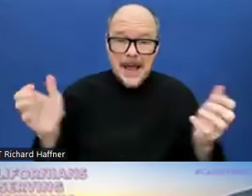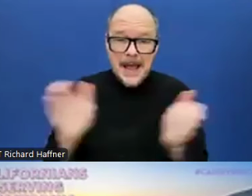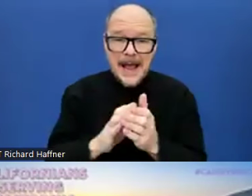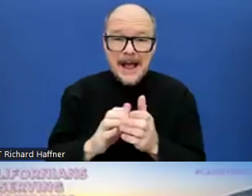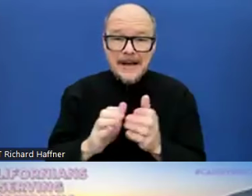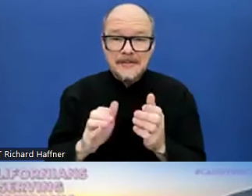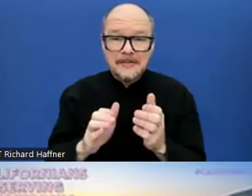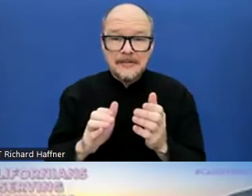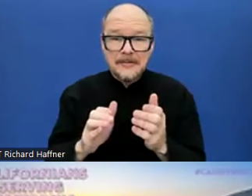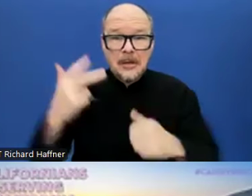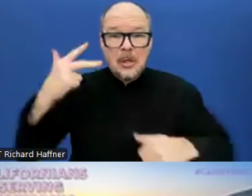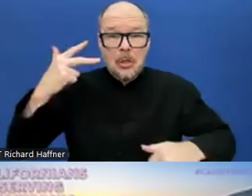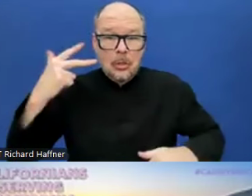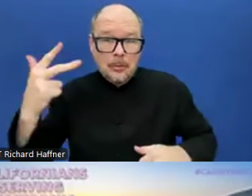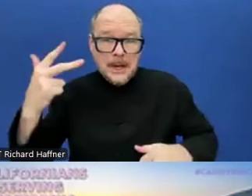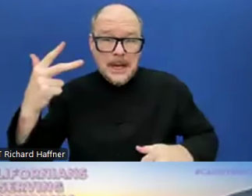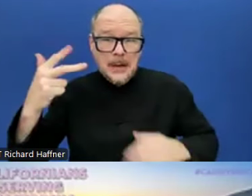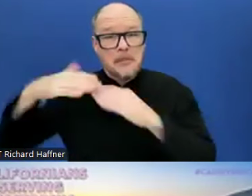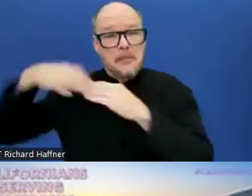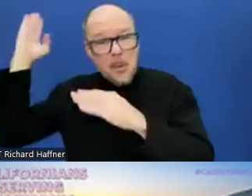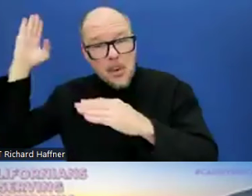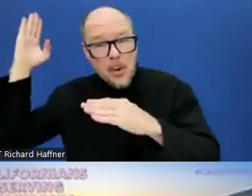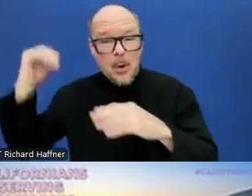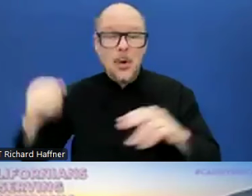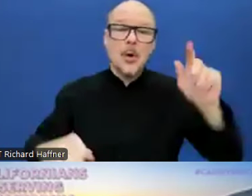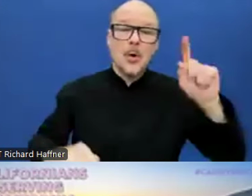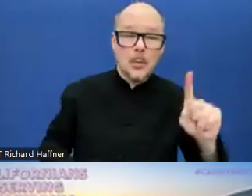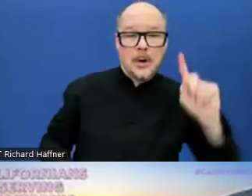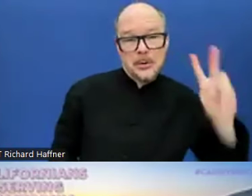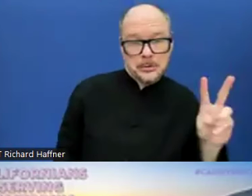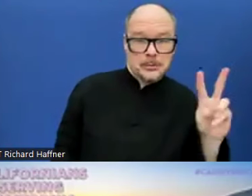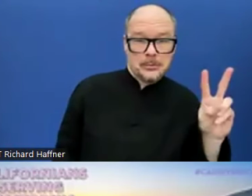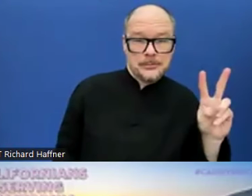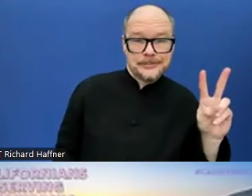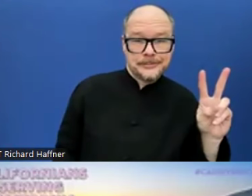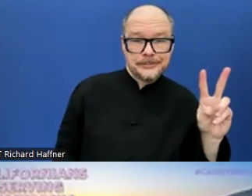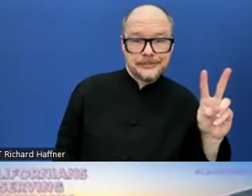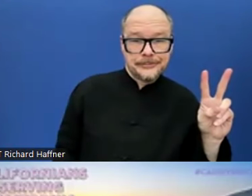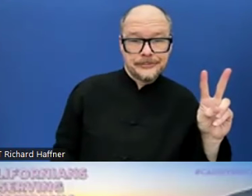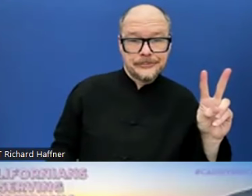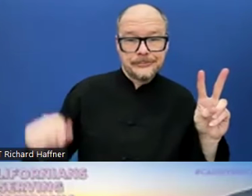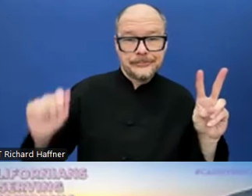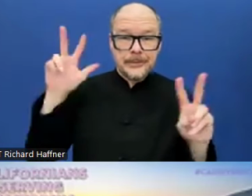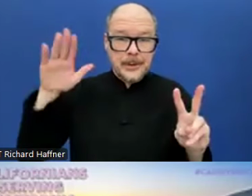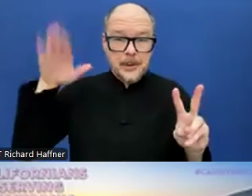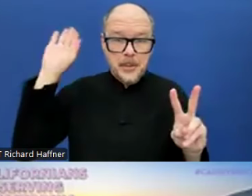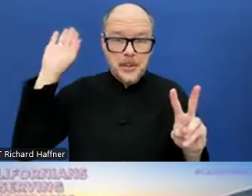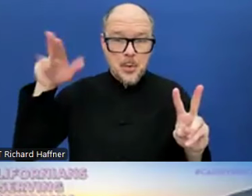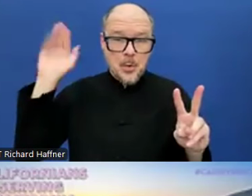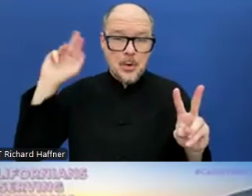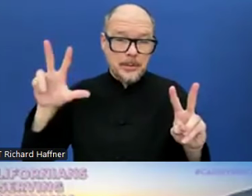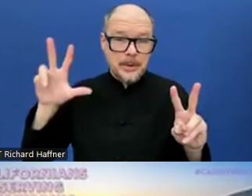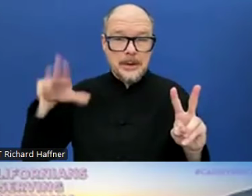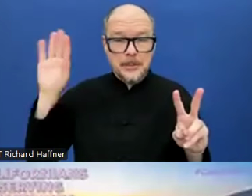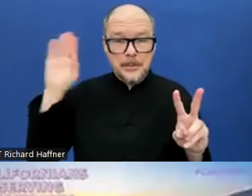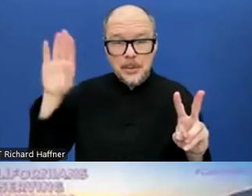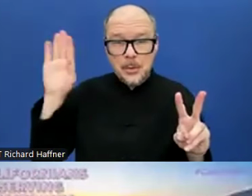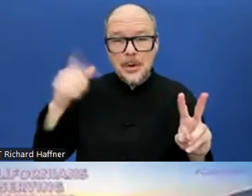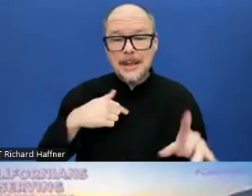members or three or more members on your subcommittee? And happy to recap again the